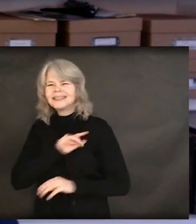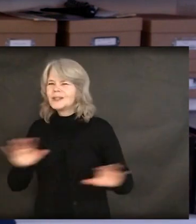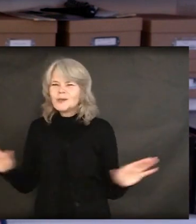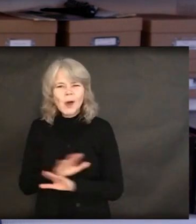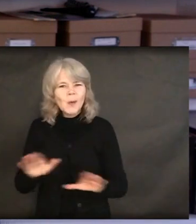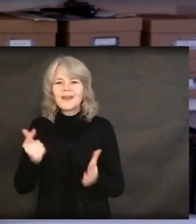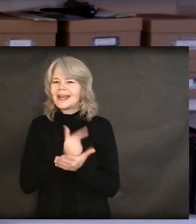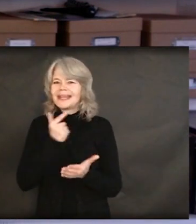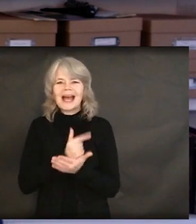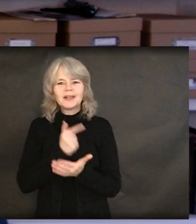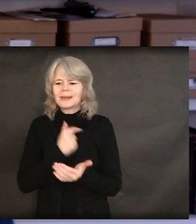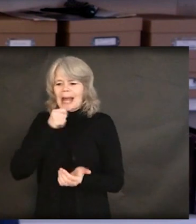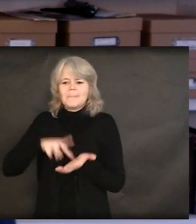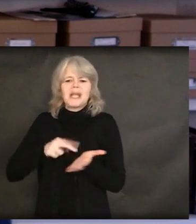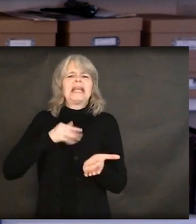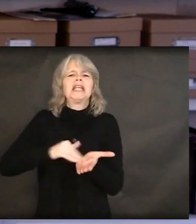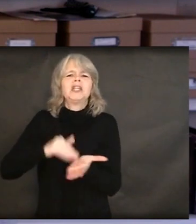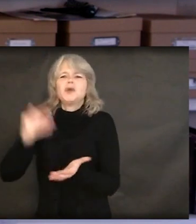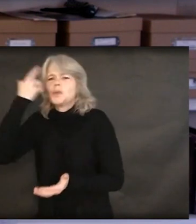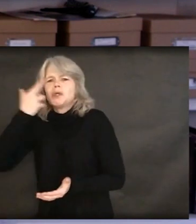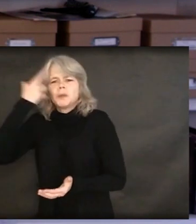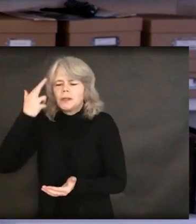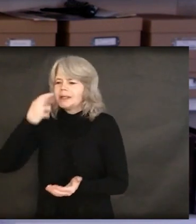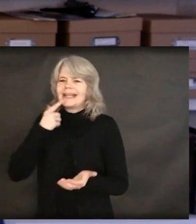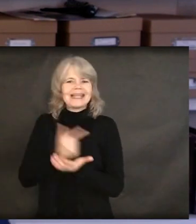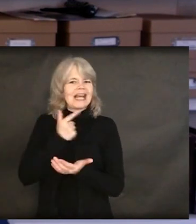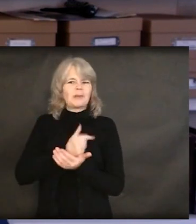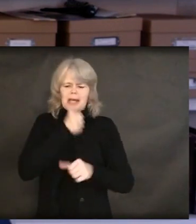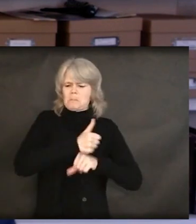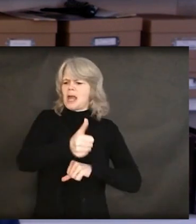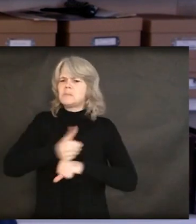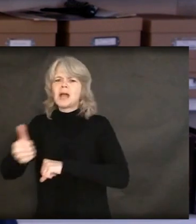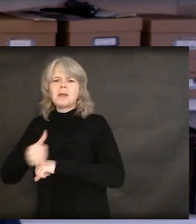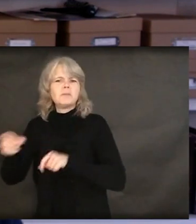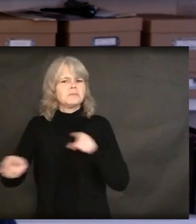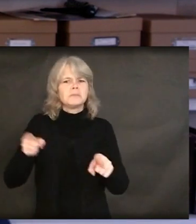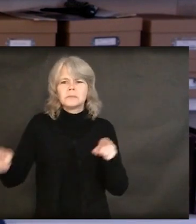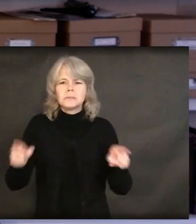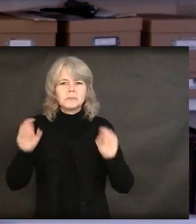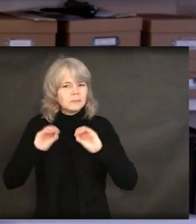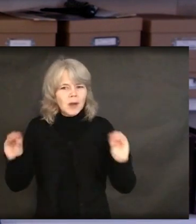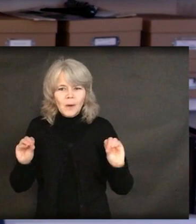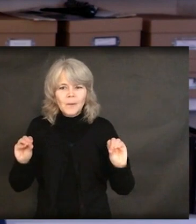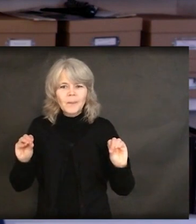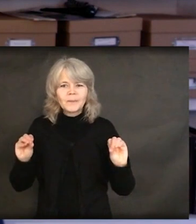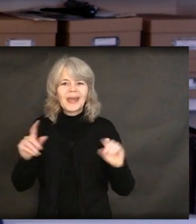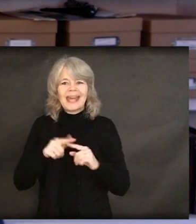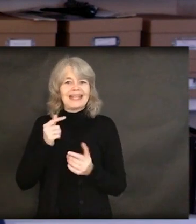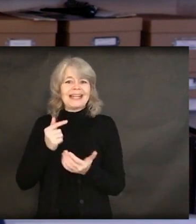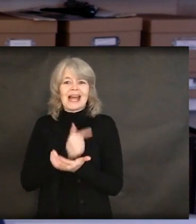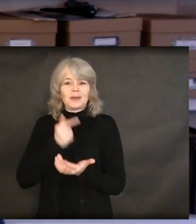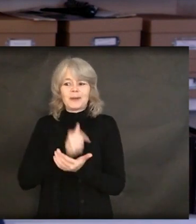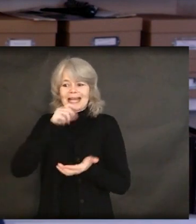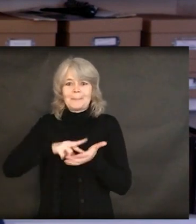guilt. The gospel is not about excuses. The gospel is not about blame. The gospel is not about